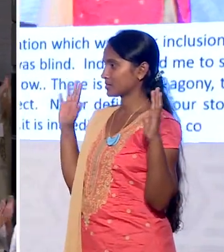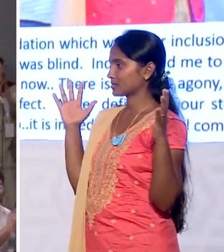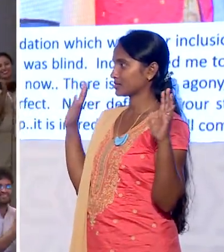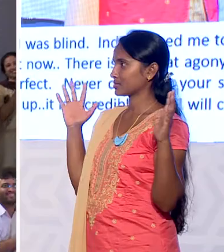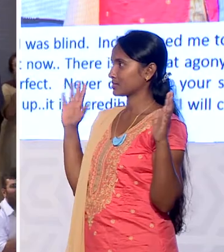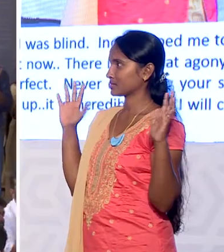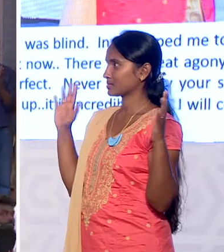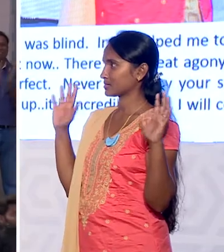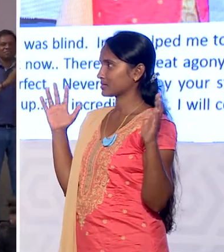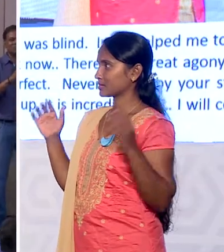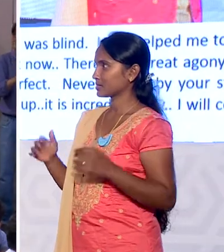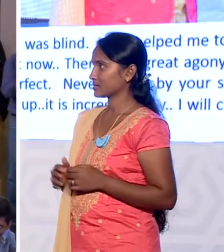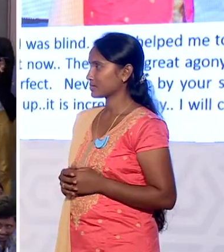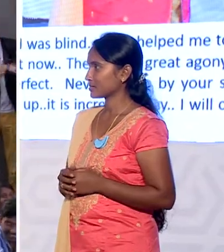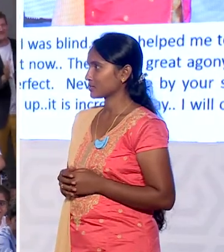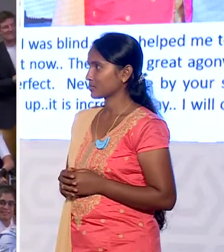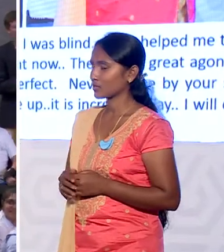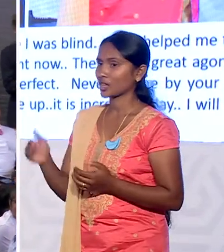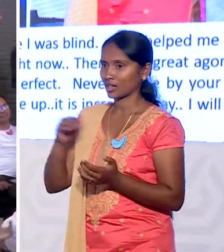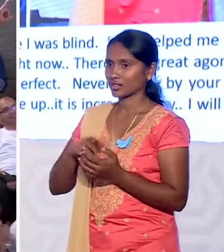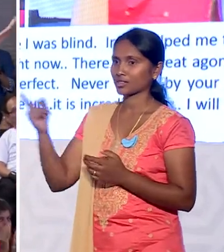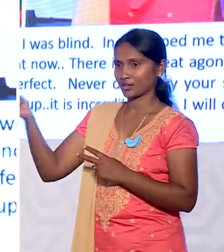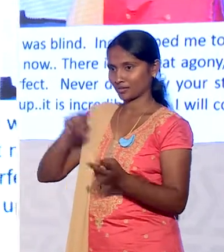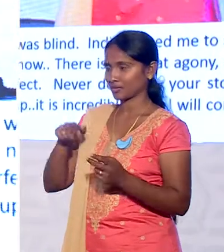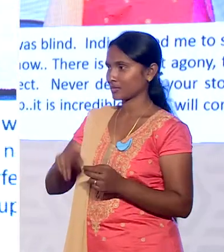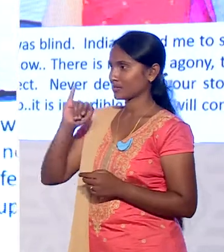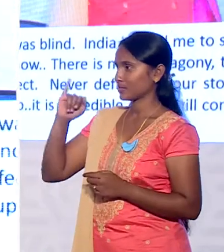Because you rock. So